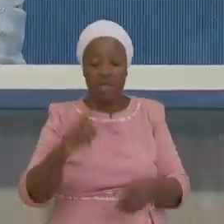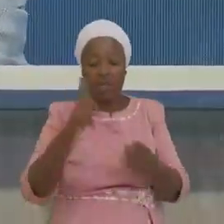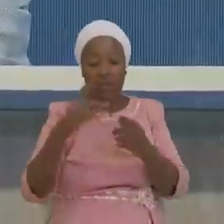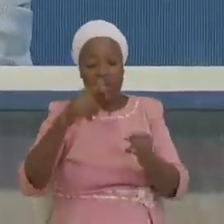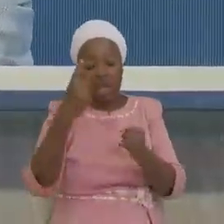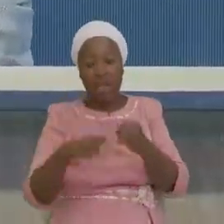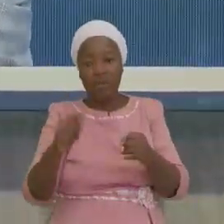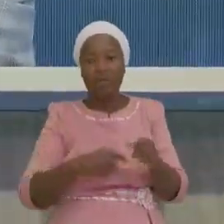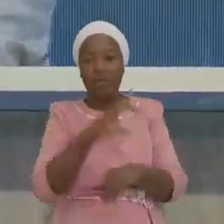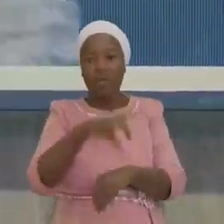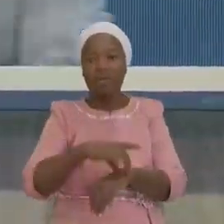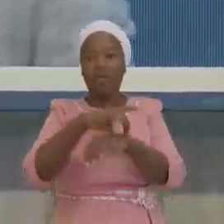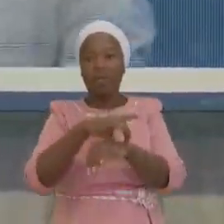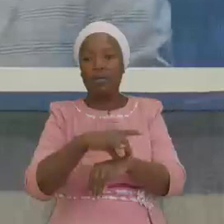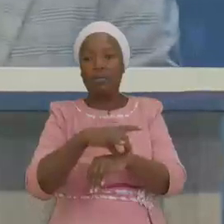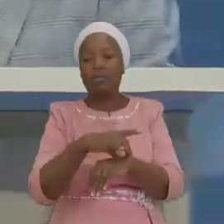the earth.